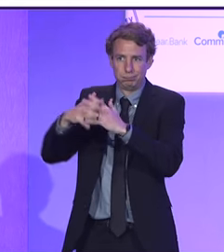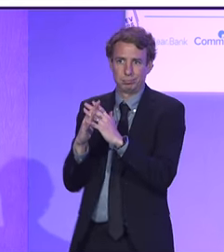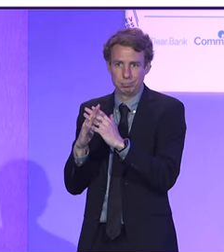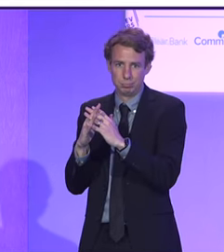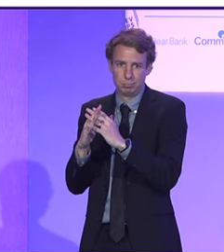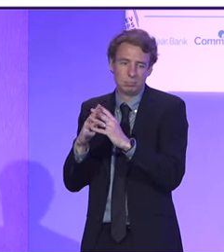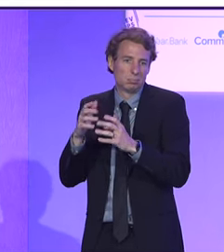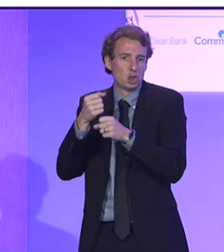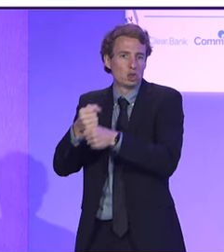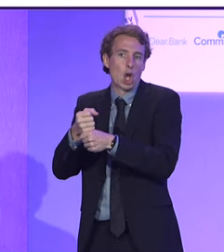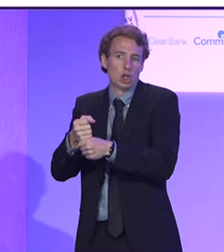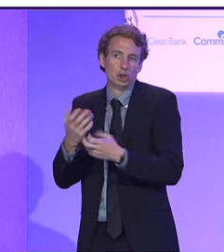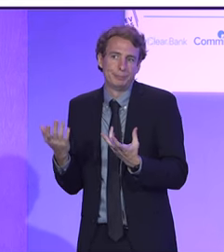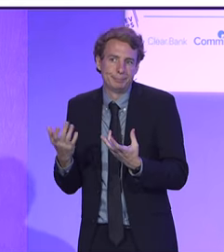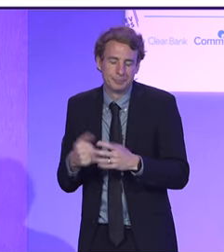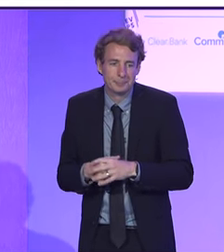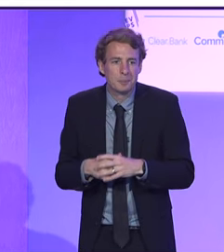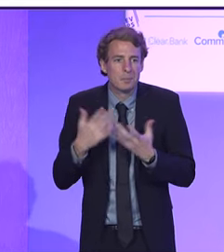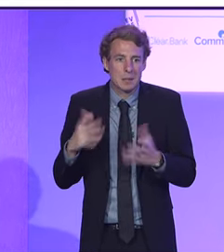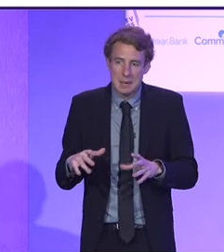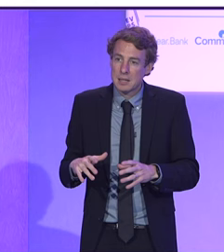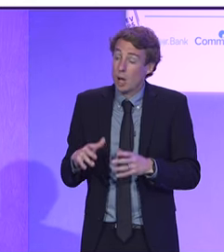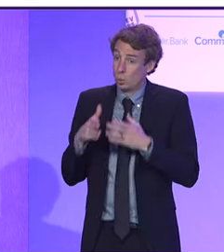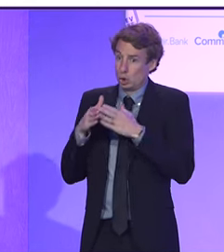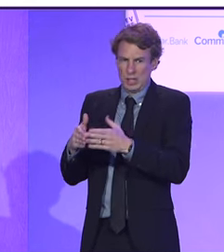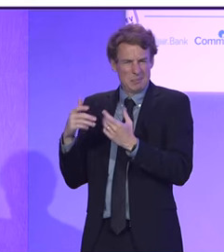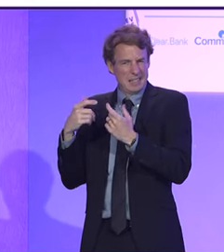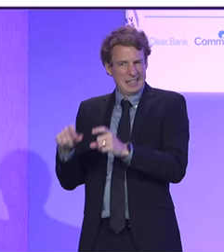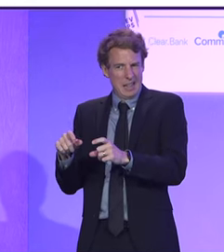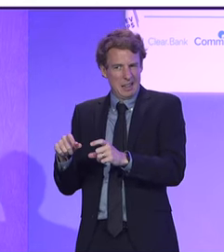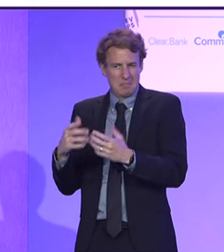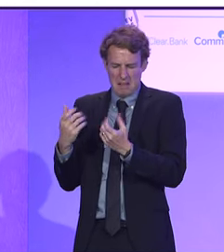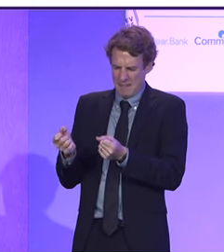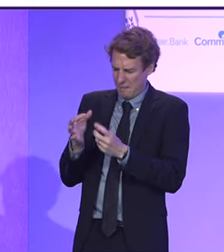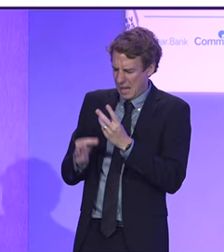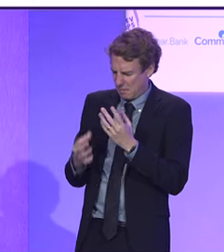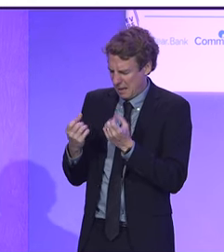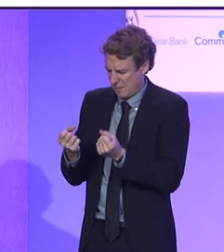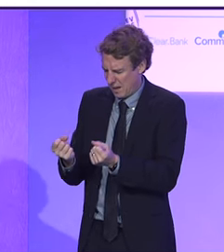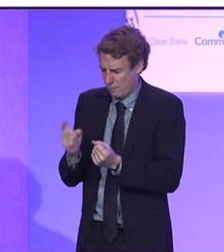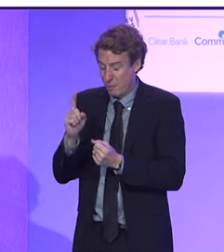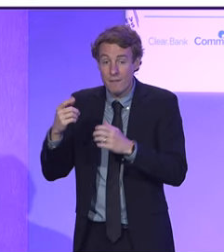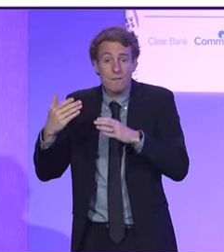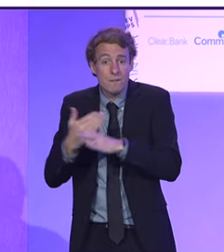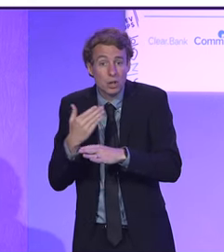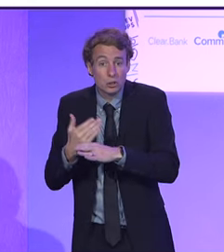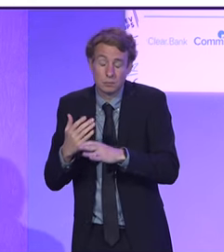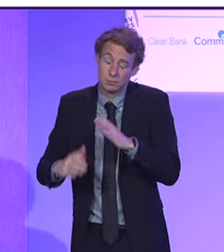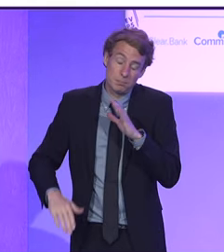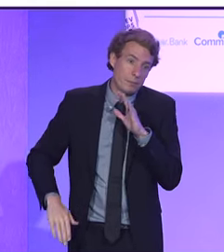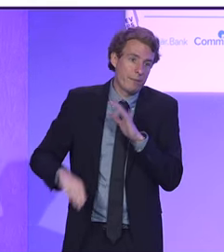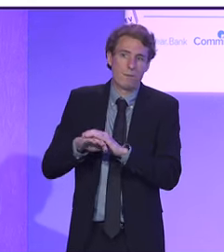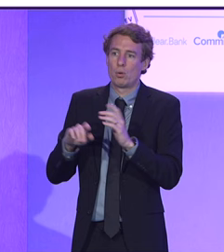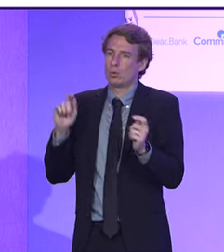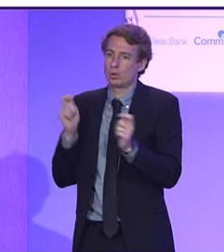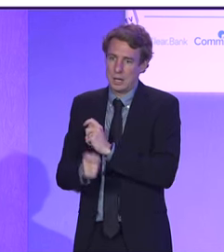same interconnections, but the function has profoundly changed, which also changes the system completely. And often the function